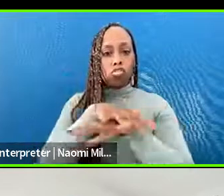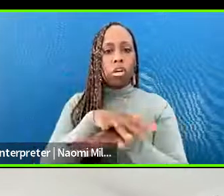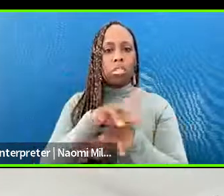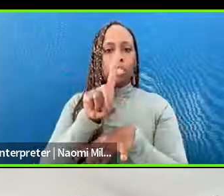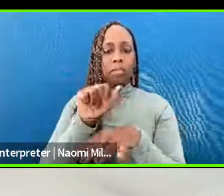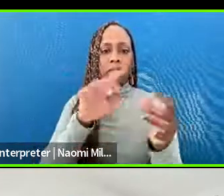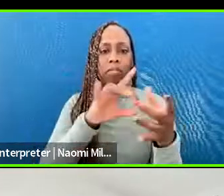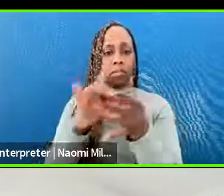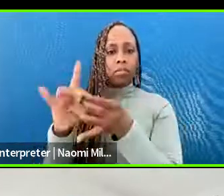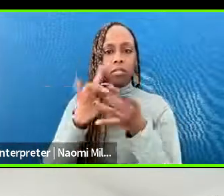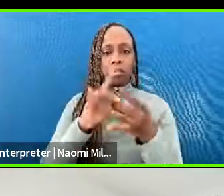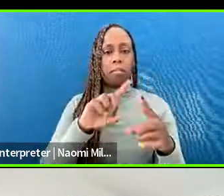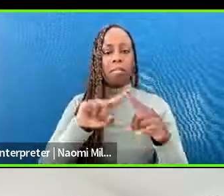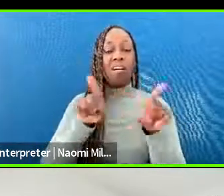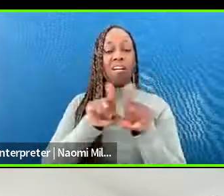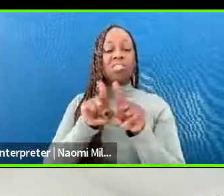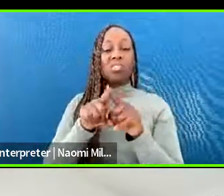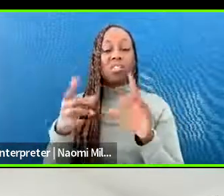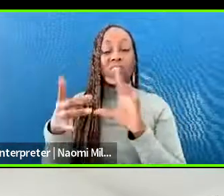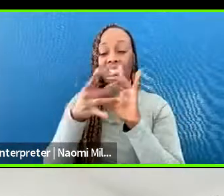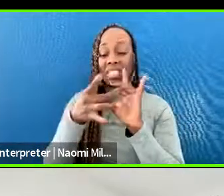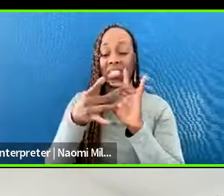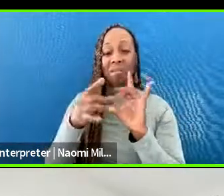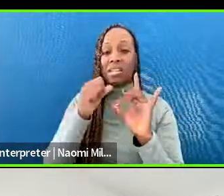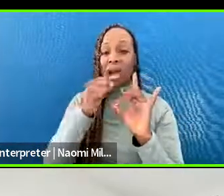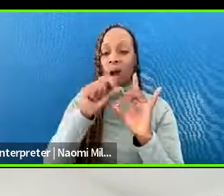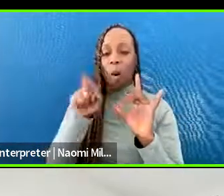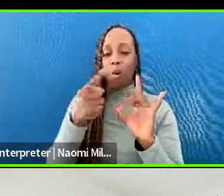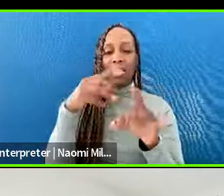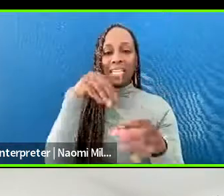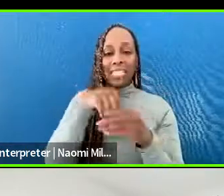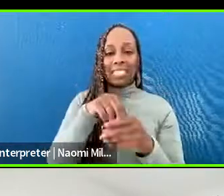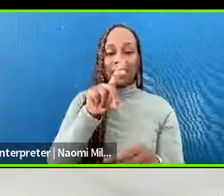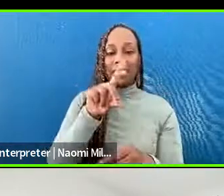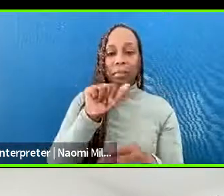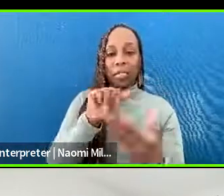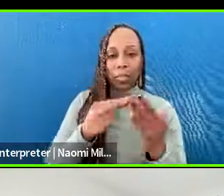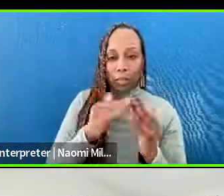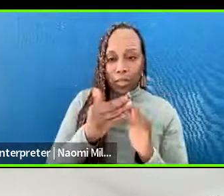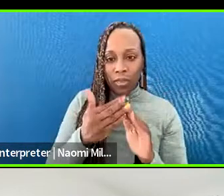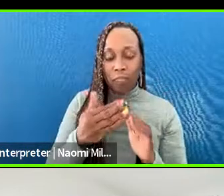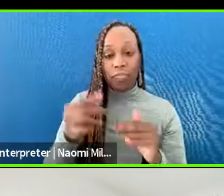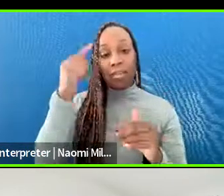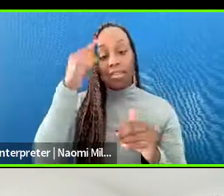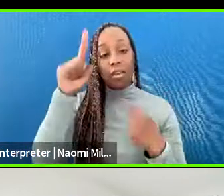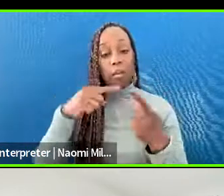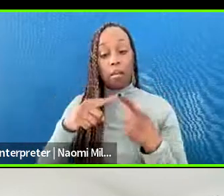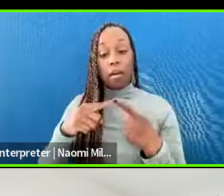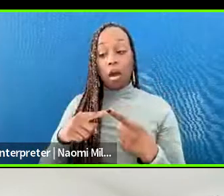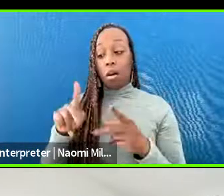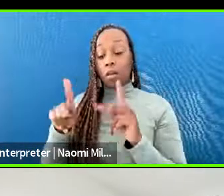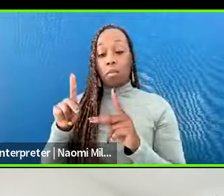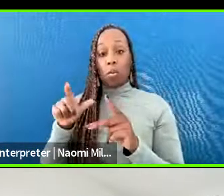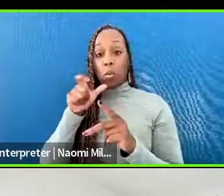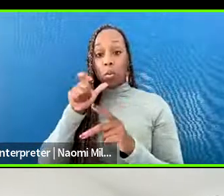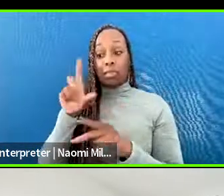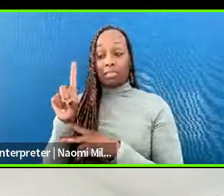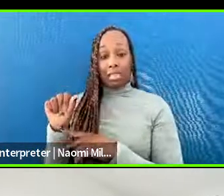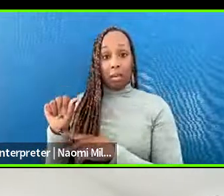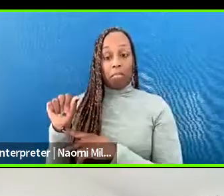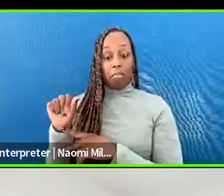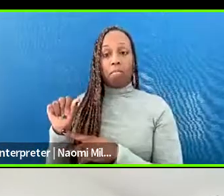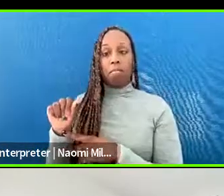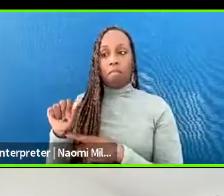also relationships that are not only in disability community. I think about disabled people as well, being able to